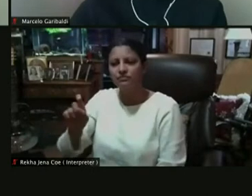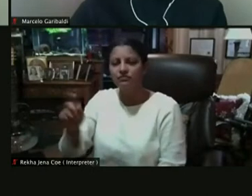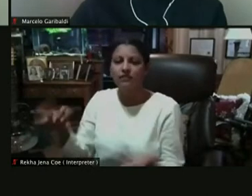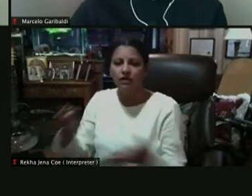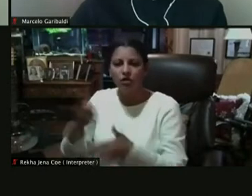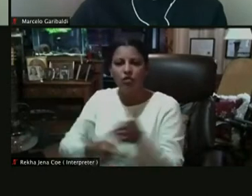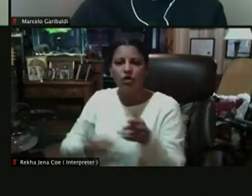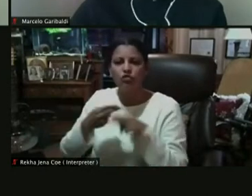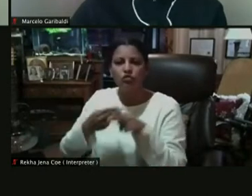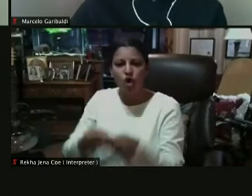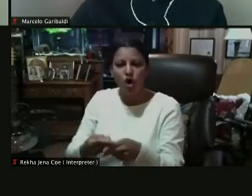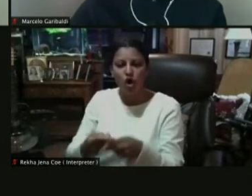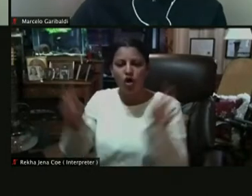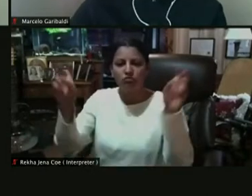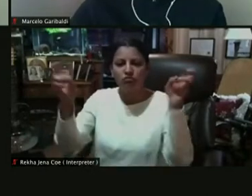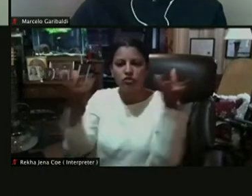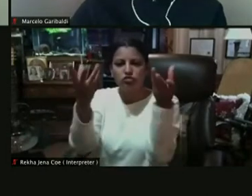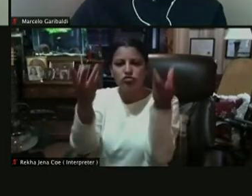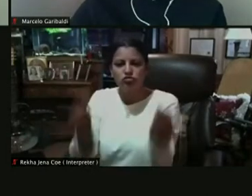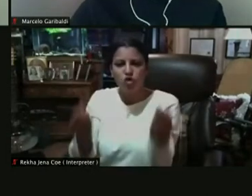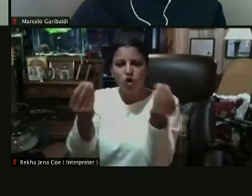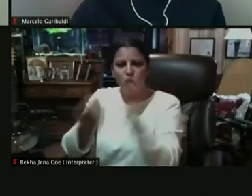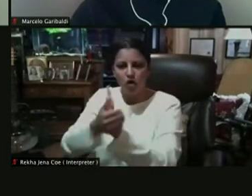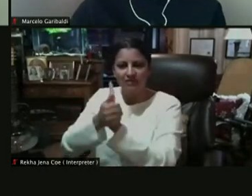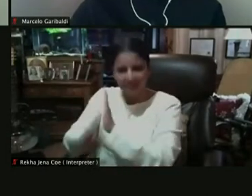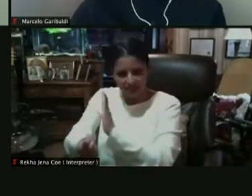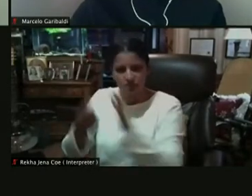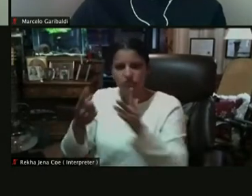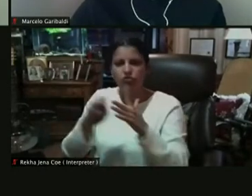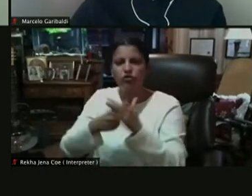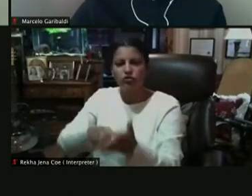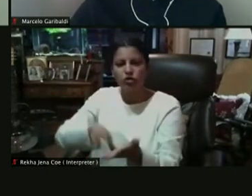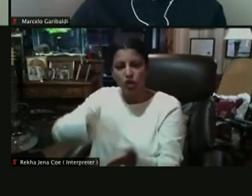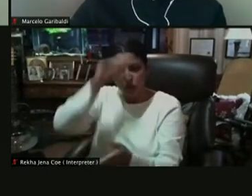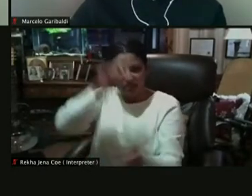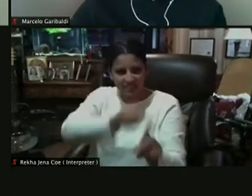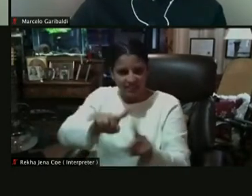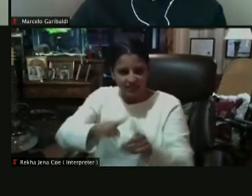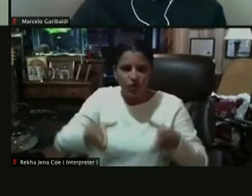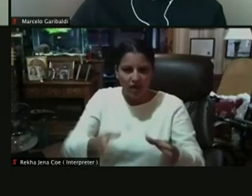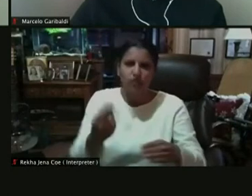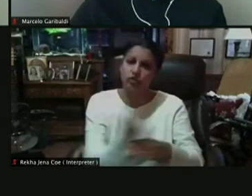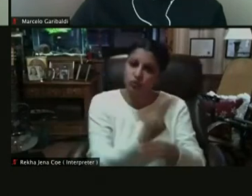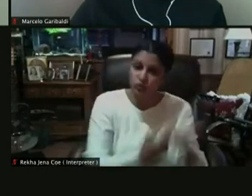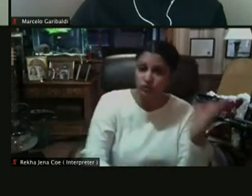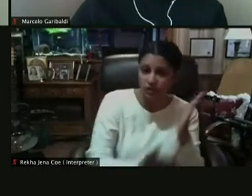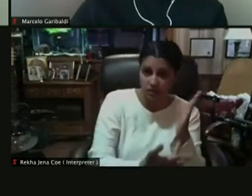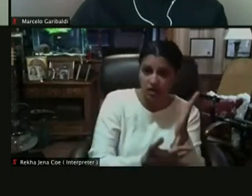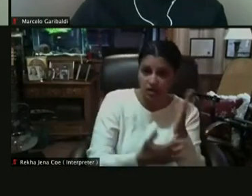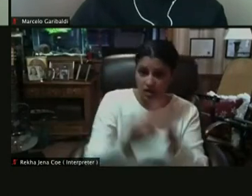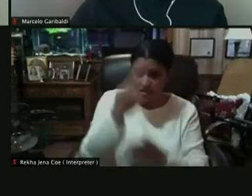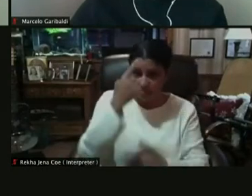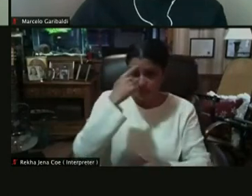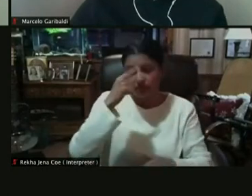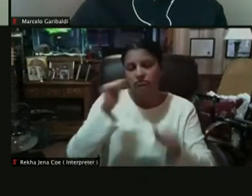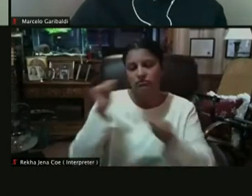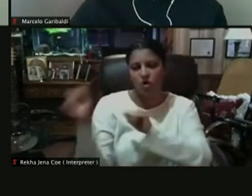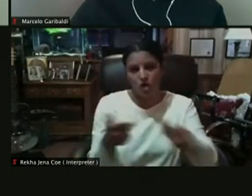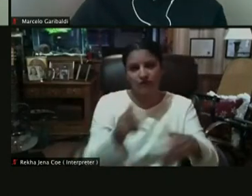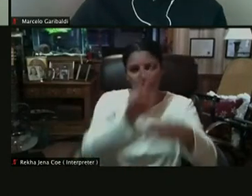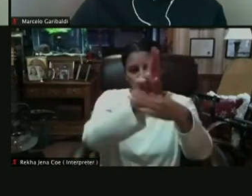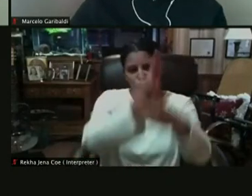call soft skills. And so I started to learn different ways of operating. You use technology, and I think all of you are probably accustomed to